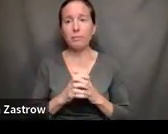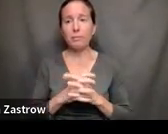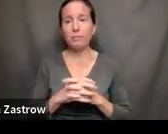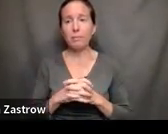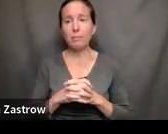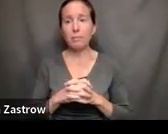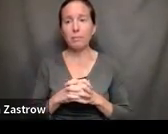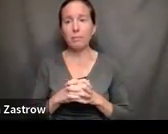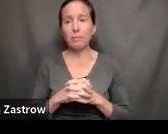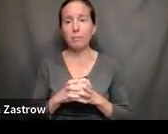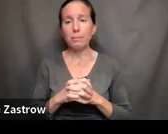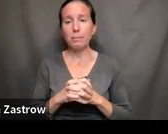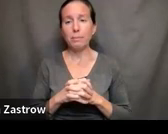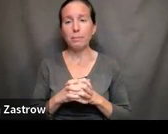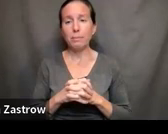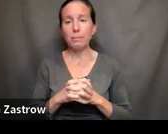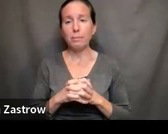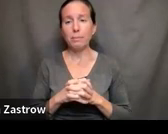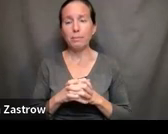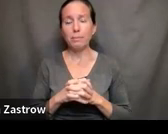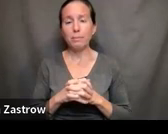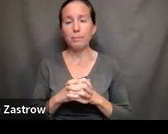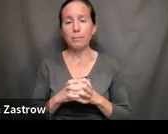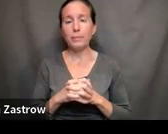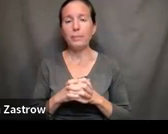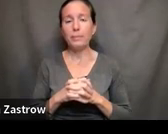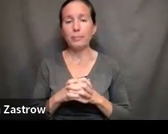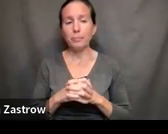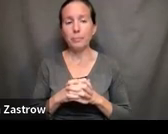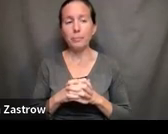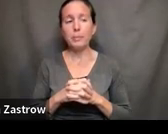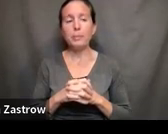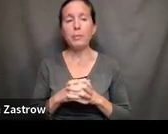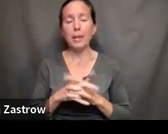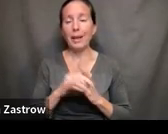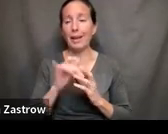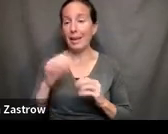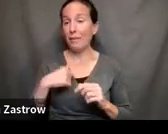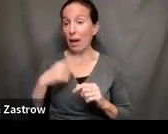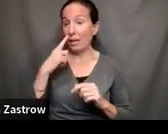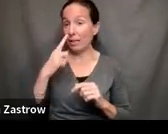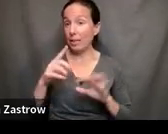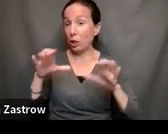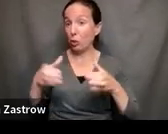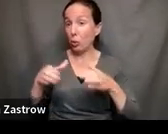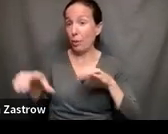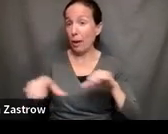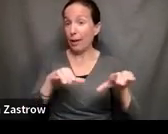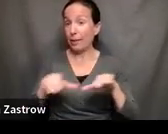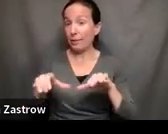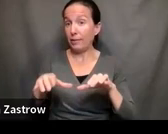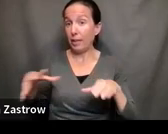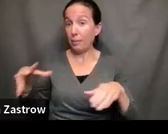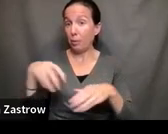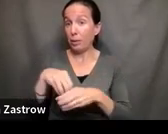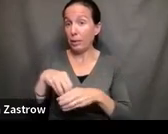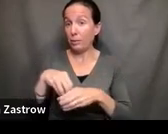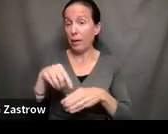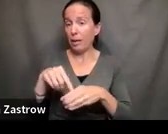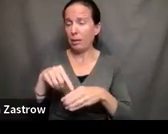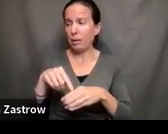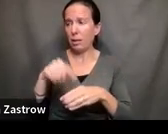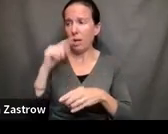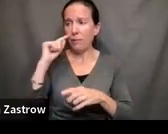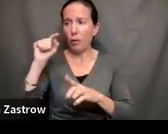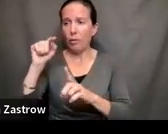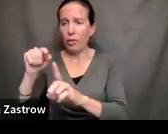So if I see participate in group activities in a goal, I have no idea what that means for this child, right?